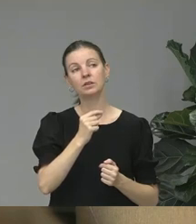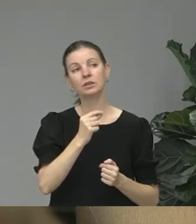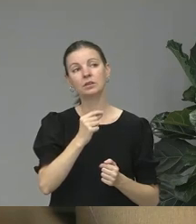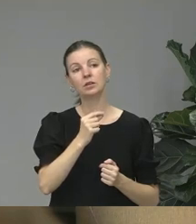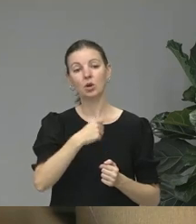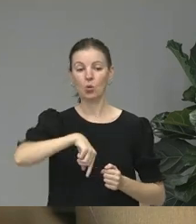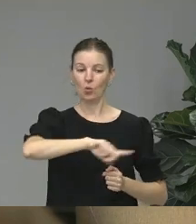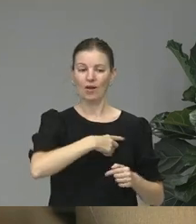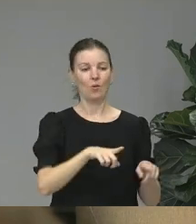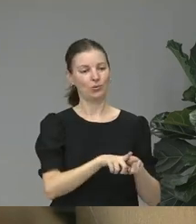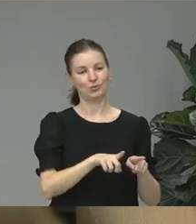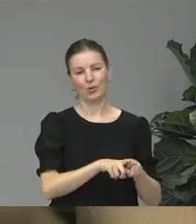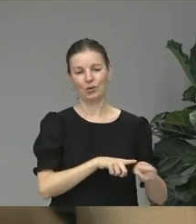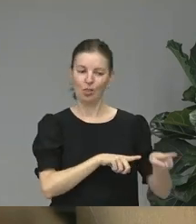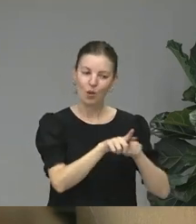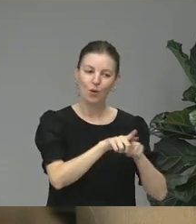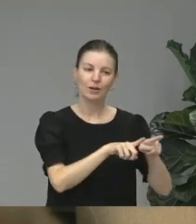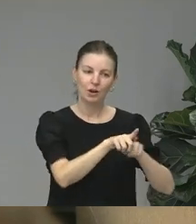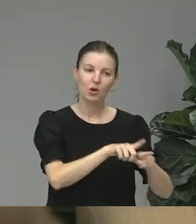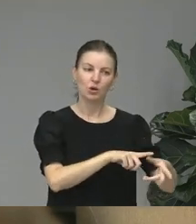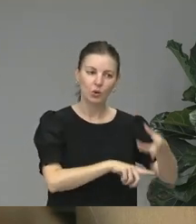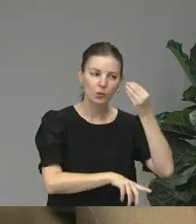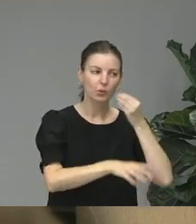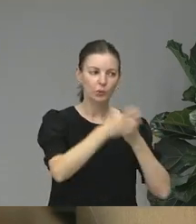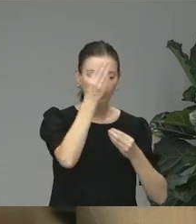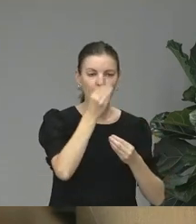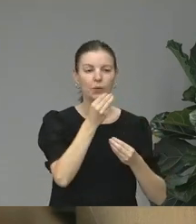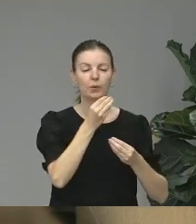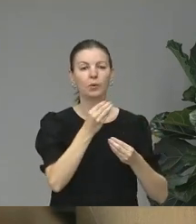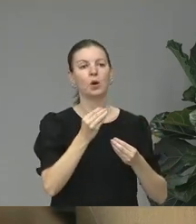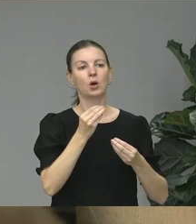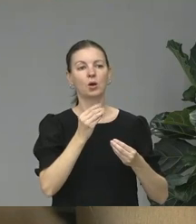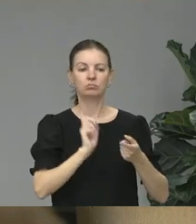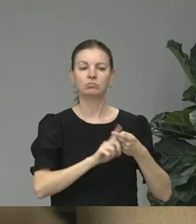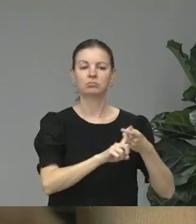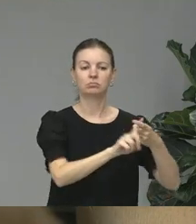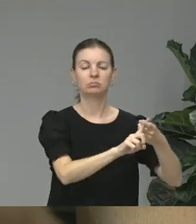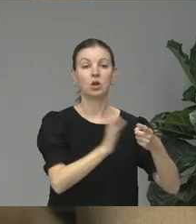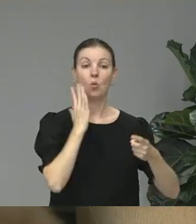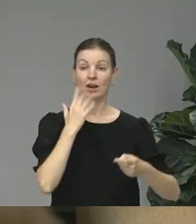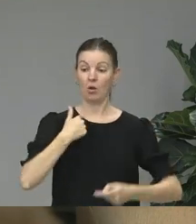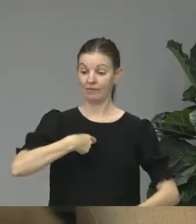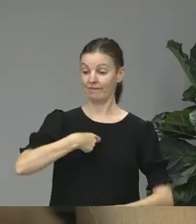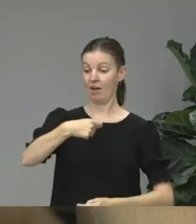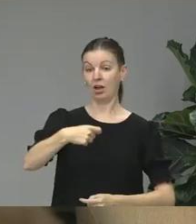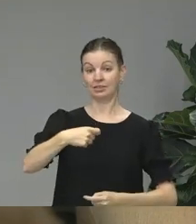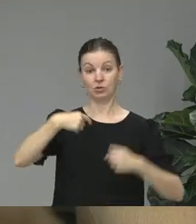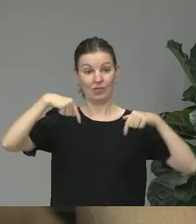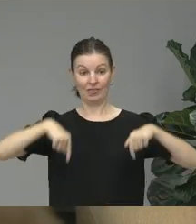we're also on a learning curve. And, when I got invited to this, I went back to read our